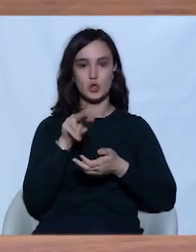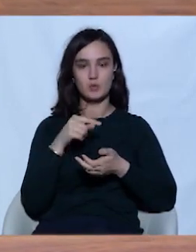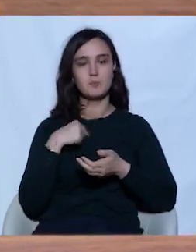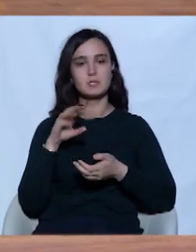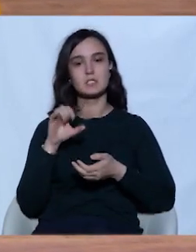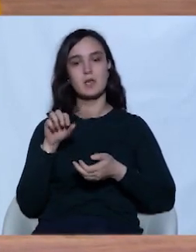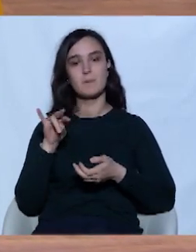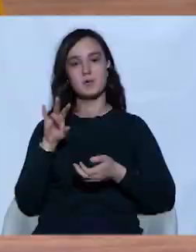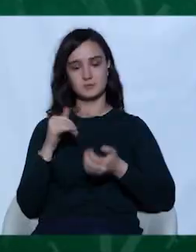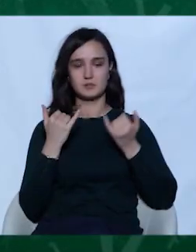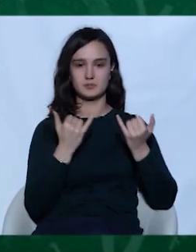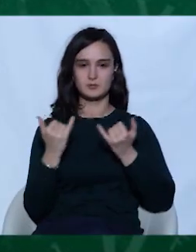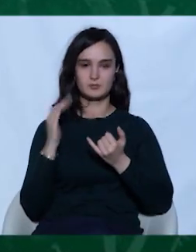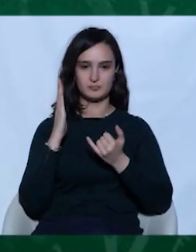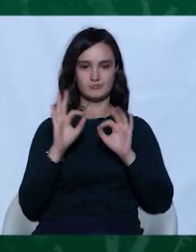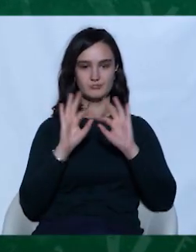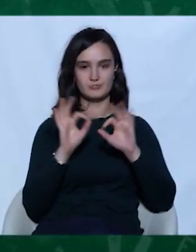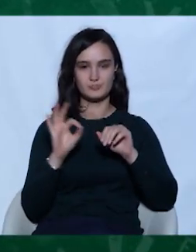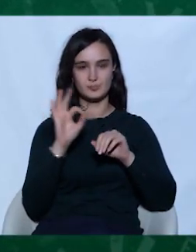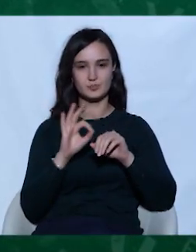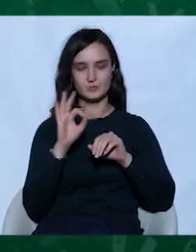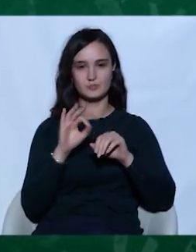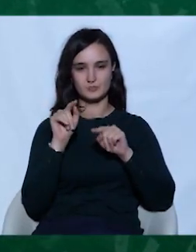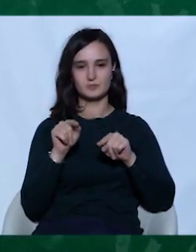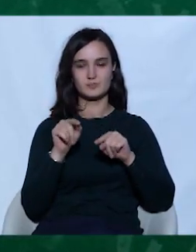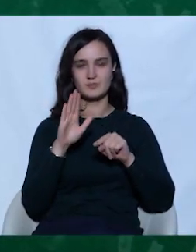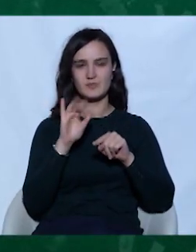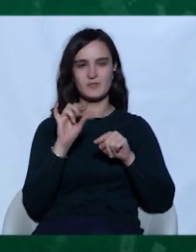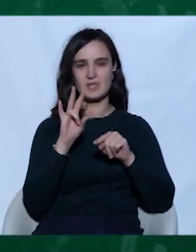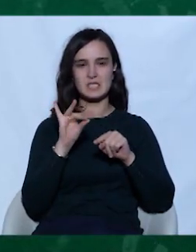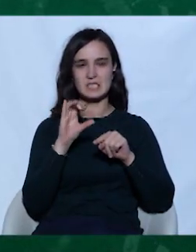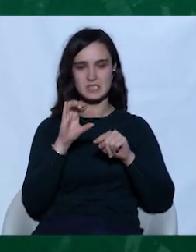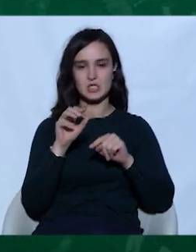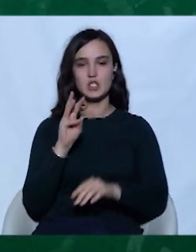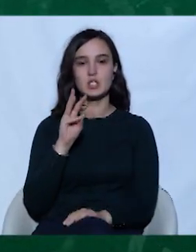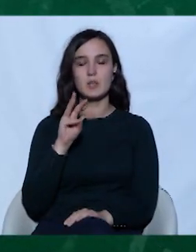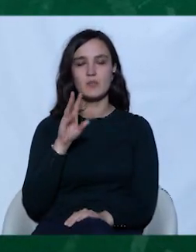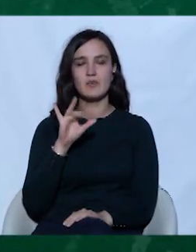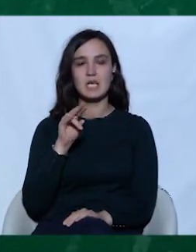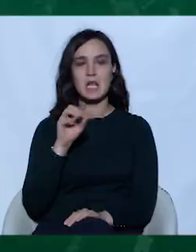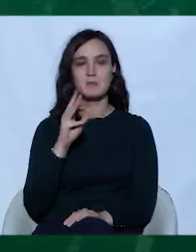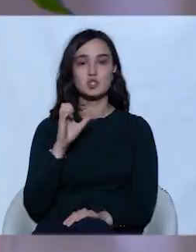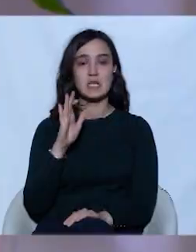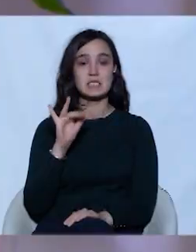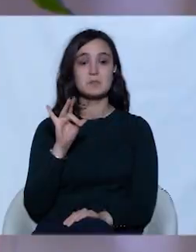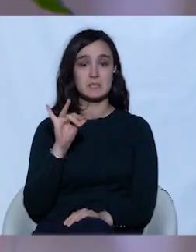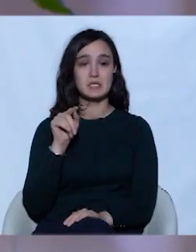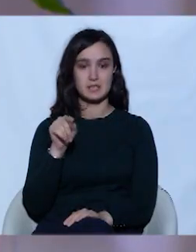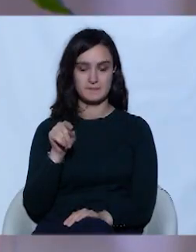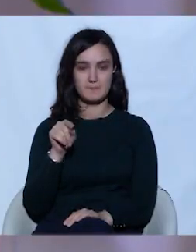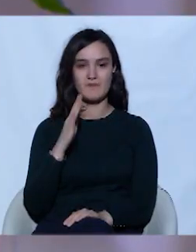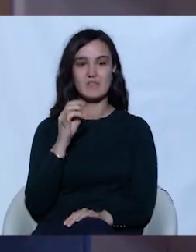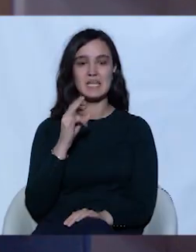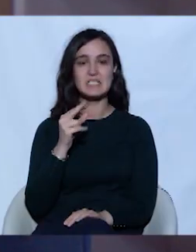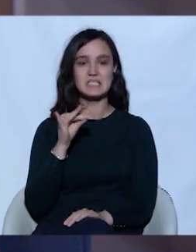Samantha, and today we'll be discussing Emma by Jane Austen. And this is for grades 10, 11, and 12.